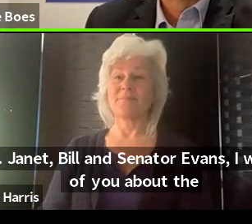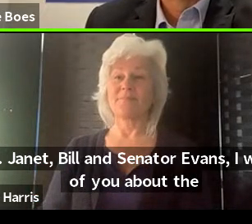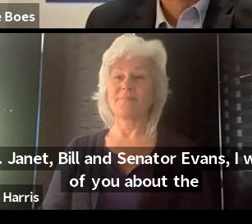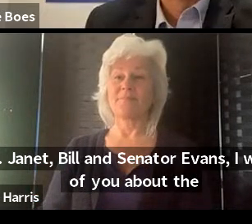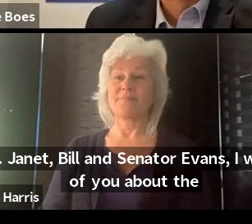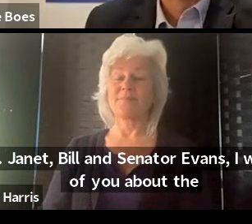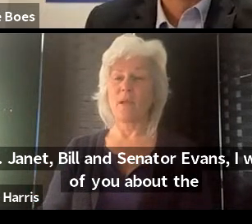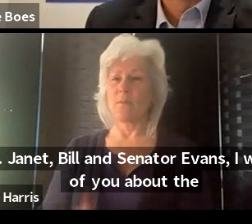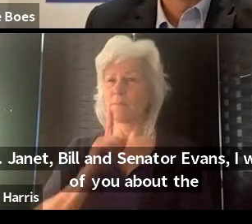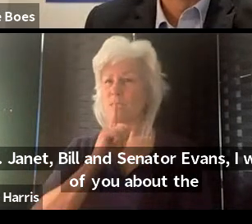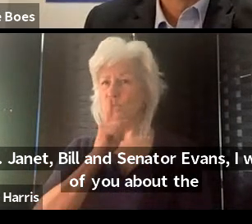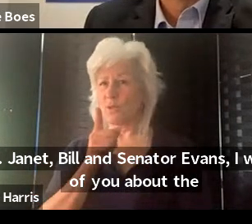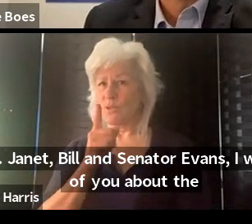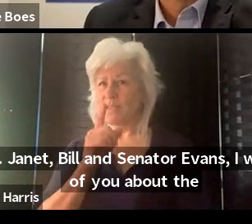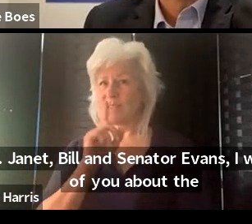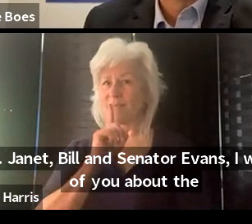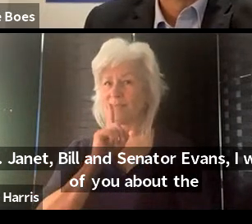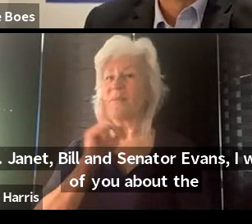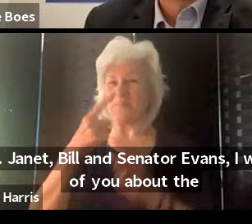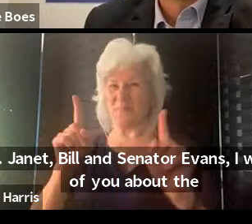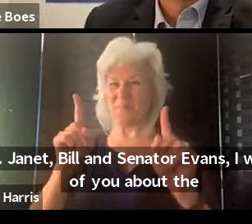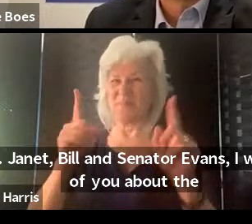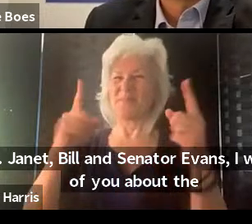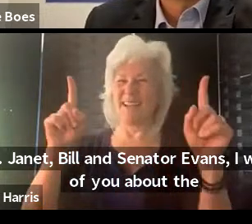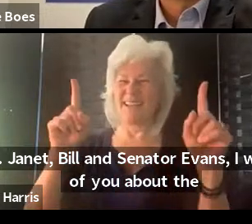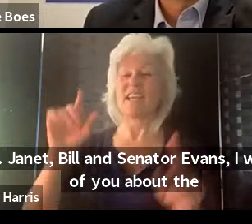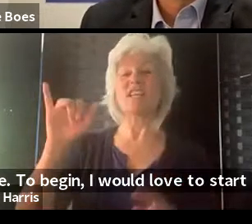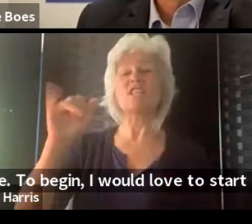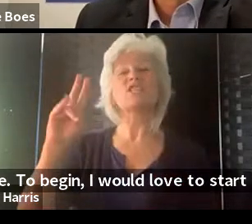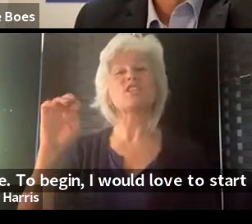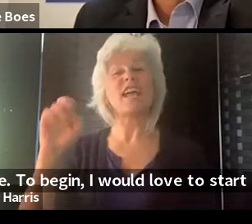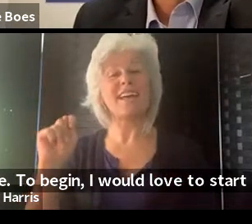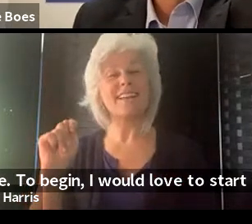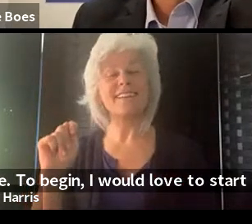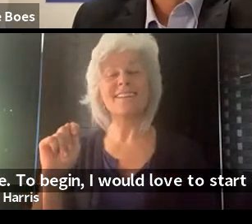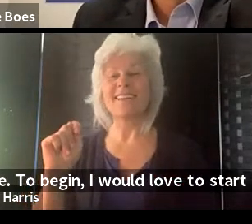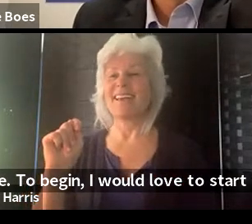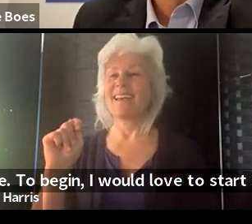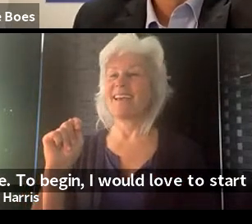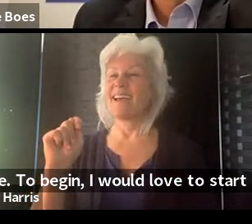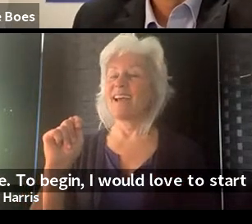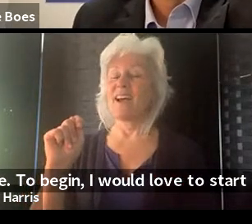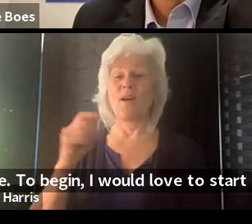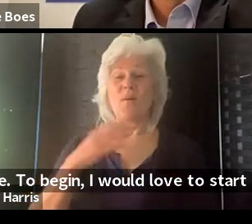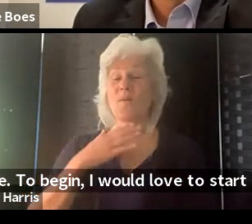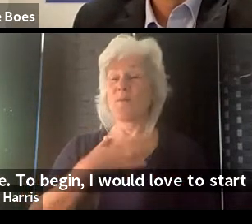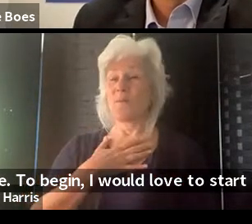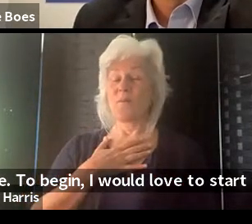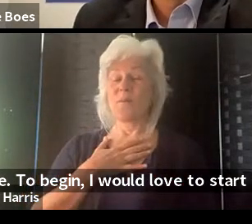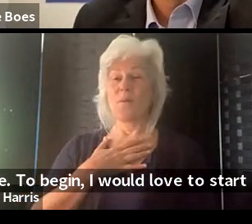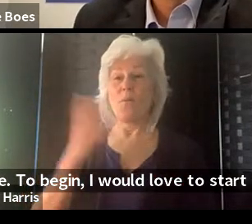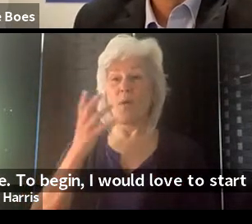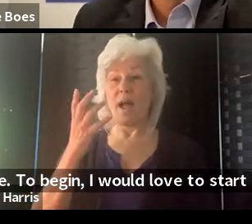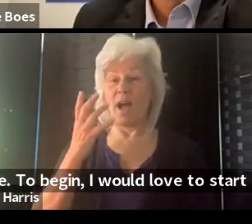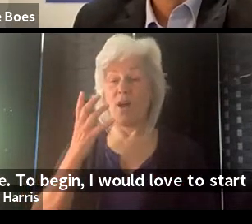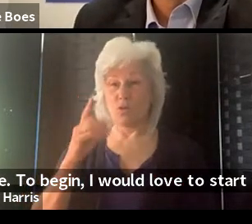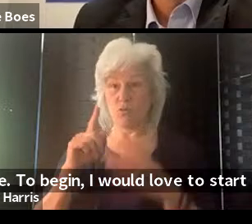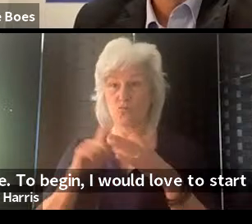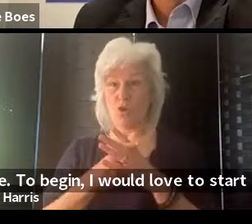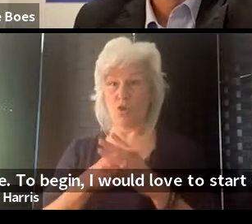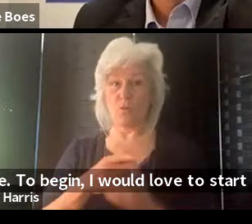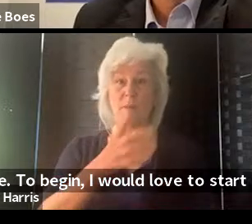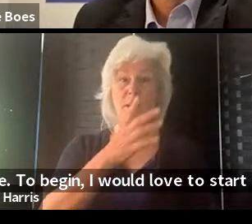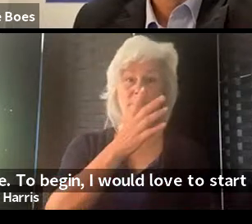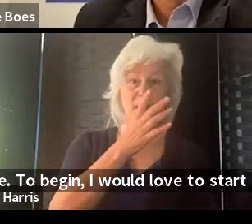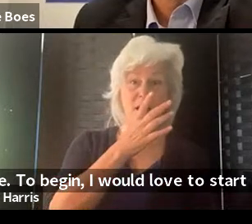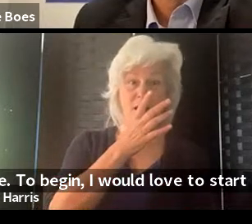Want to make sure Janet's mic, there we go. Janet, it's quite a pivot to go from being a mom to a beautiful